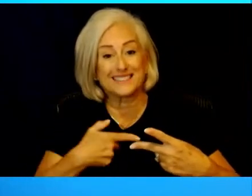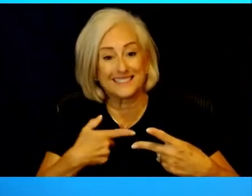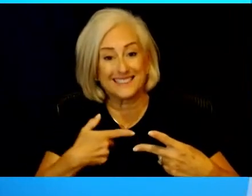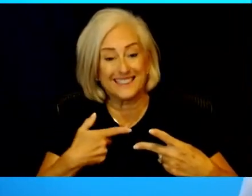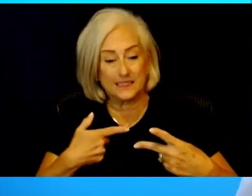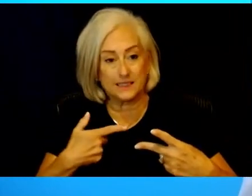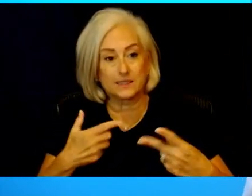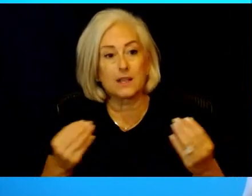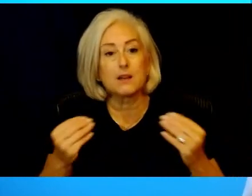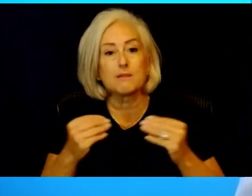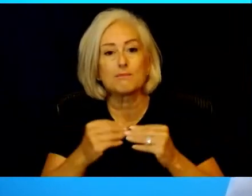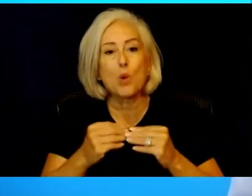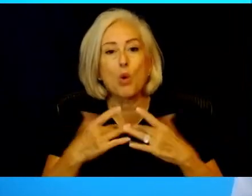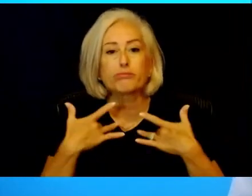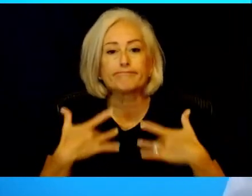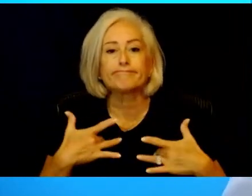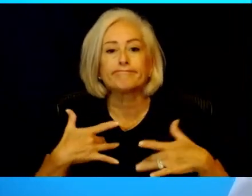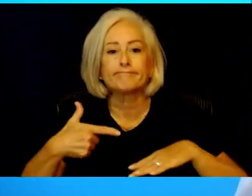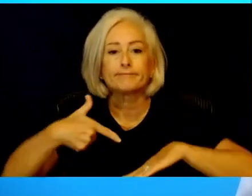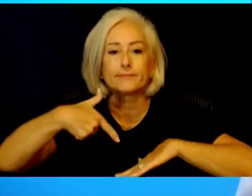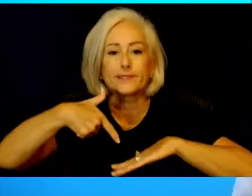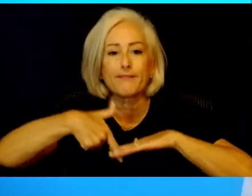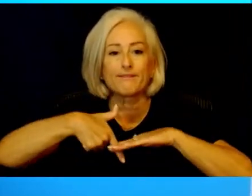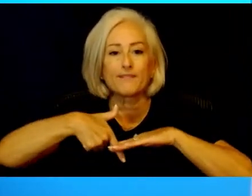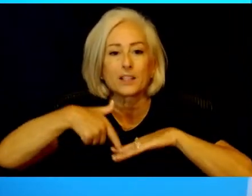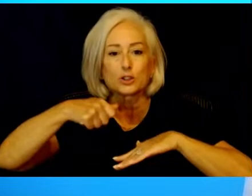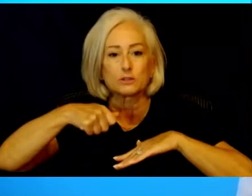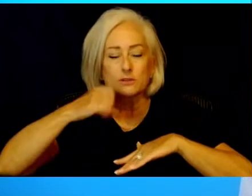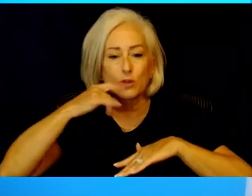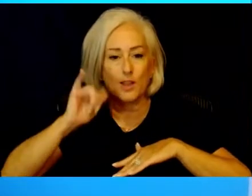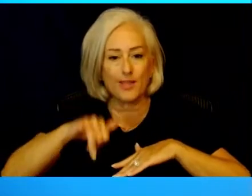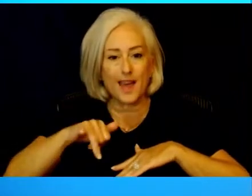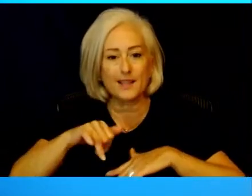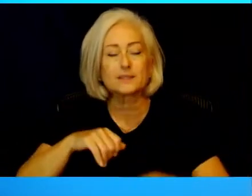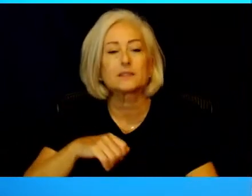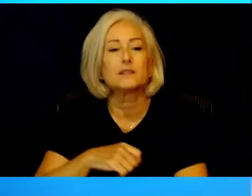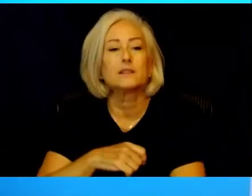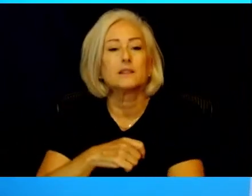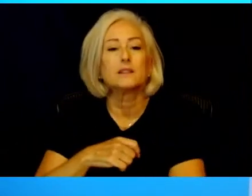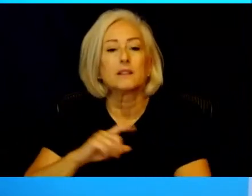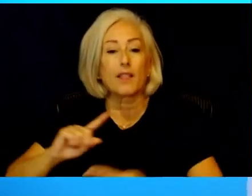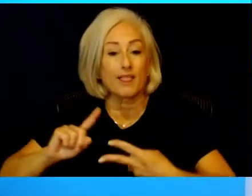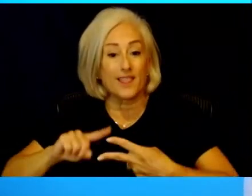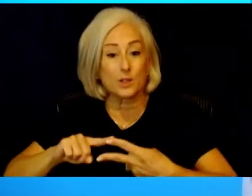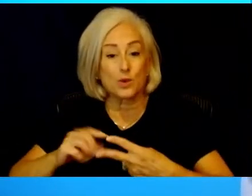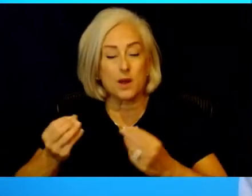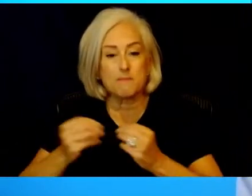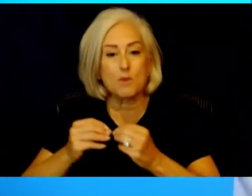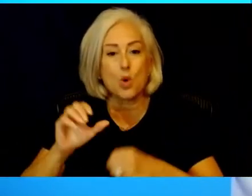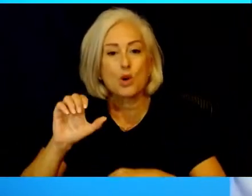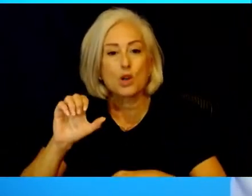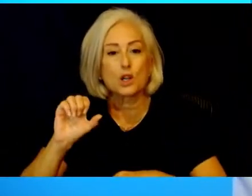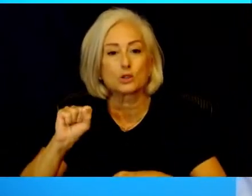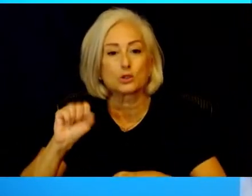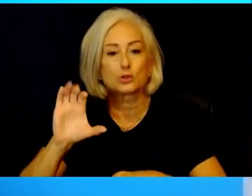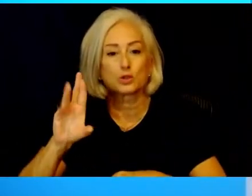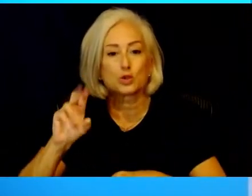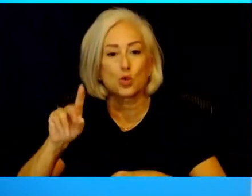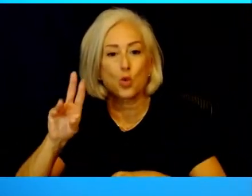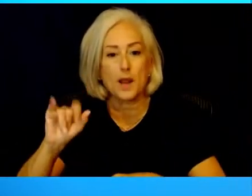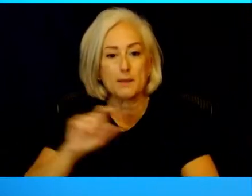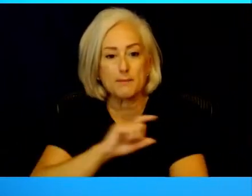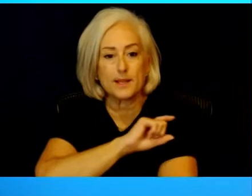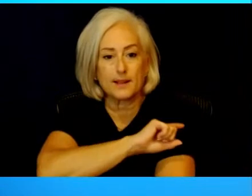that we know about for COVID or for influenza. That is how that is administered. I don't believe there are any recommendations